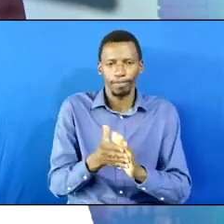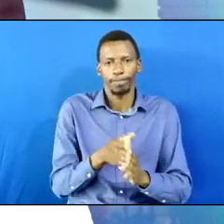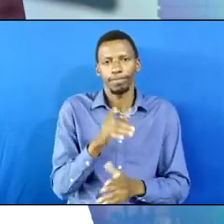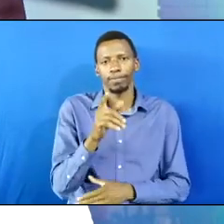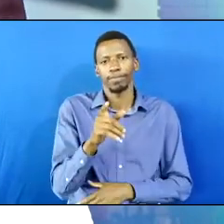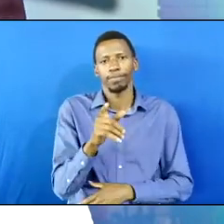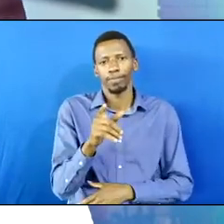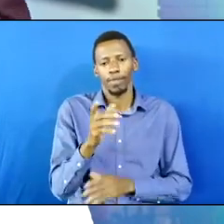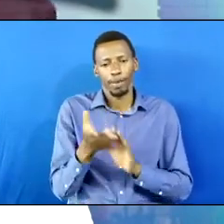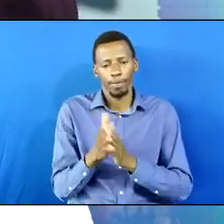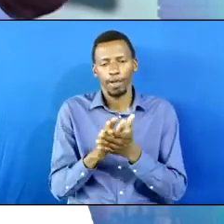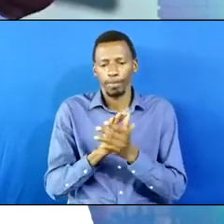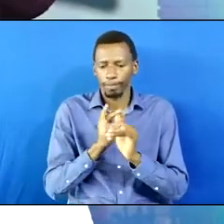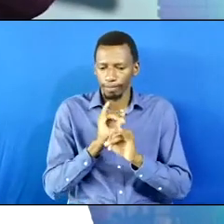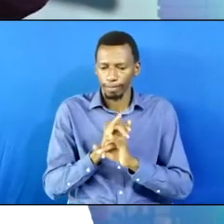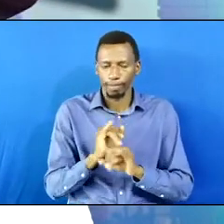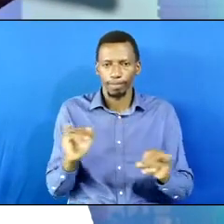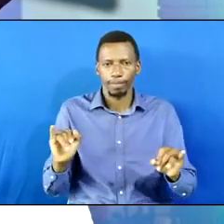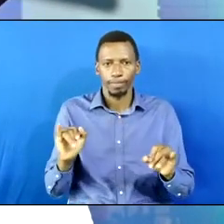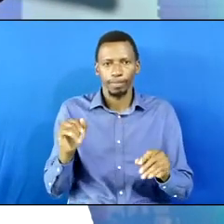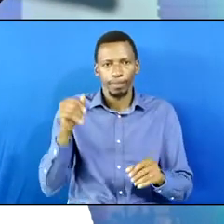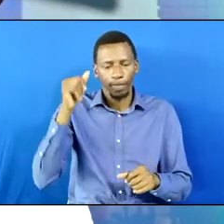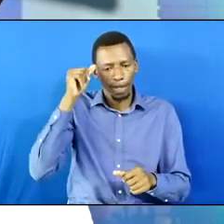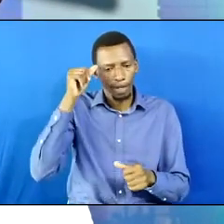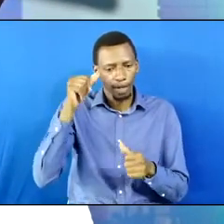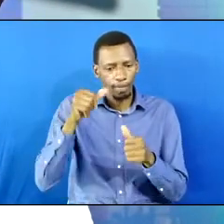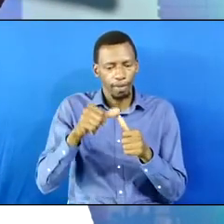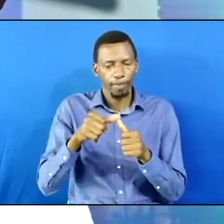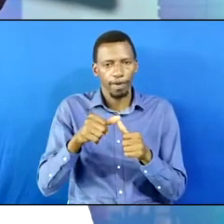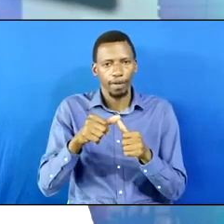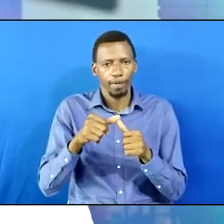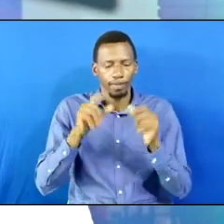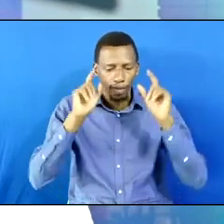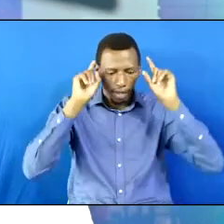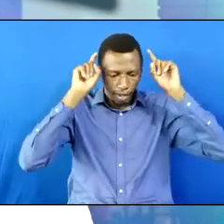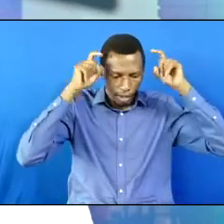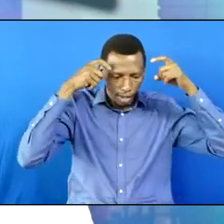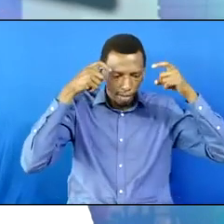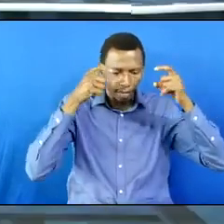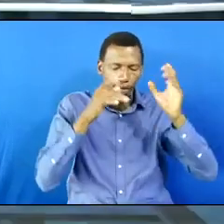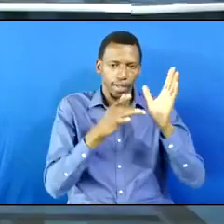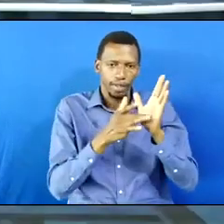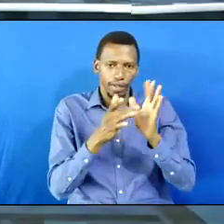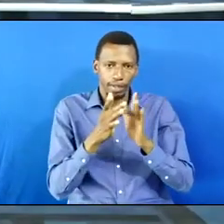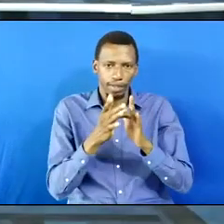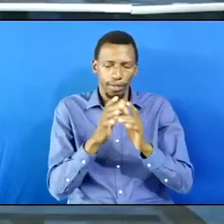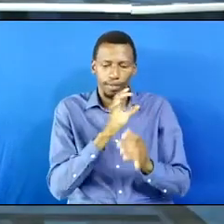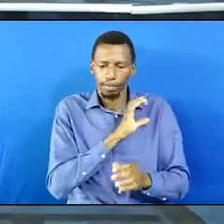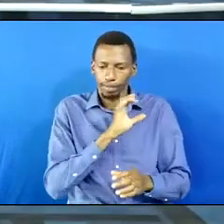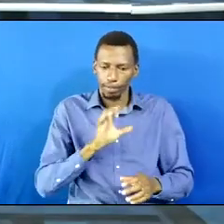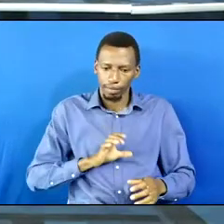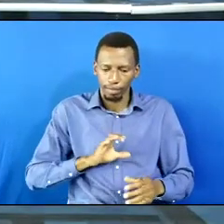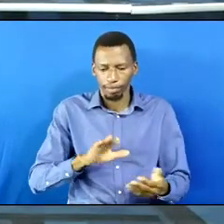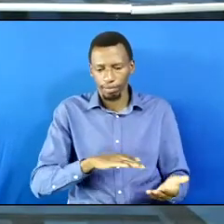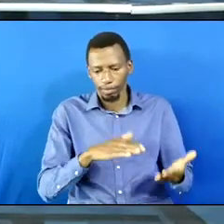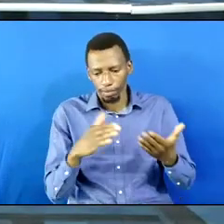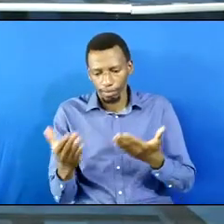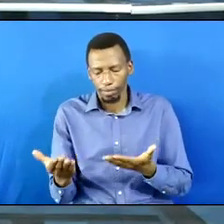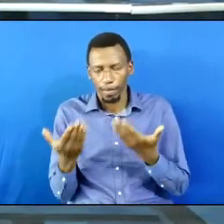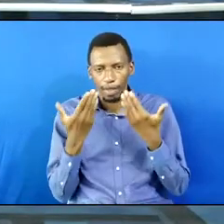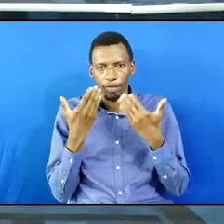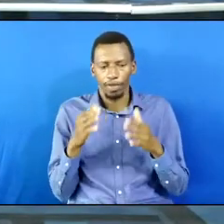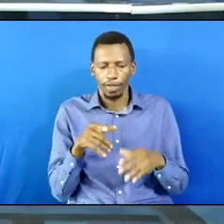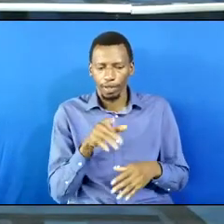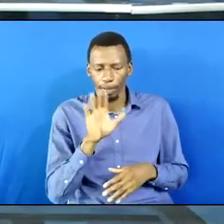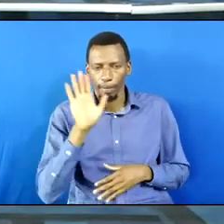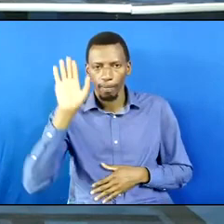us. Remember our Paschal lamb, Jesus Christ, has already died. And that blood is enough